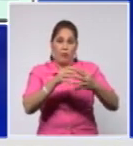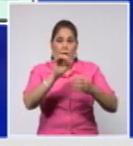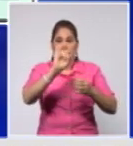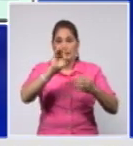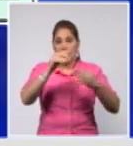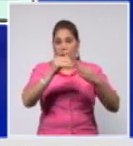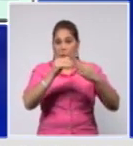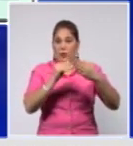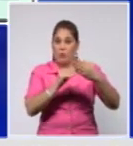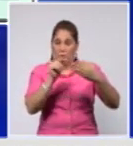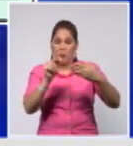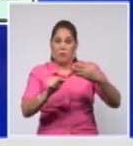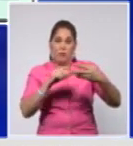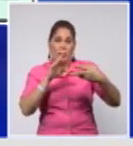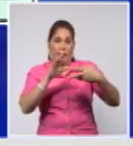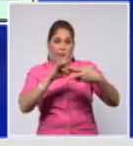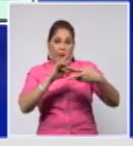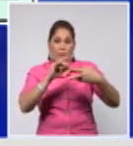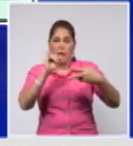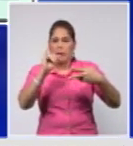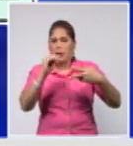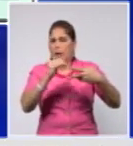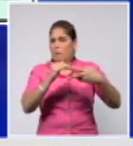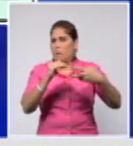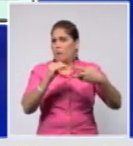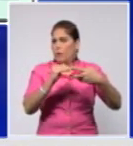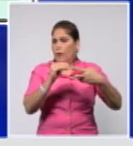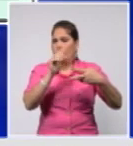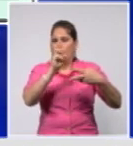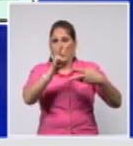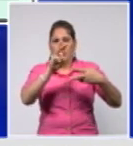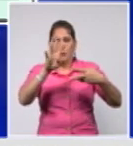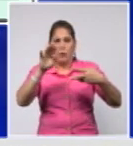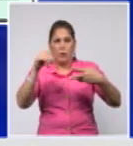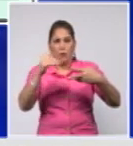6,934,204 confirmed cases and